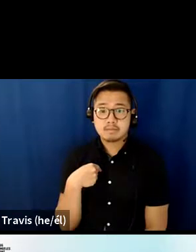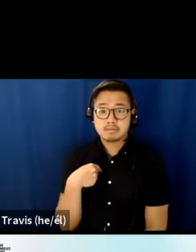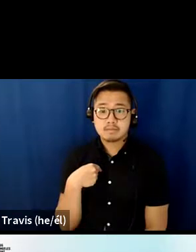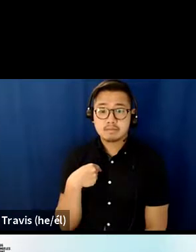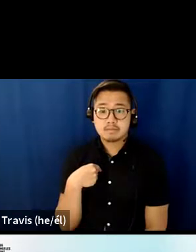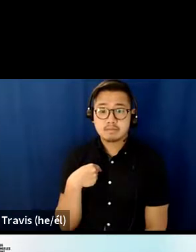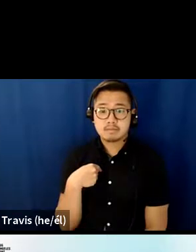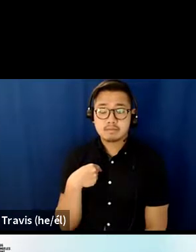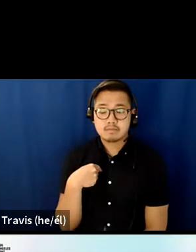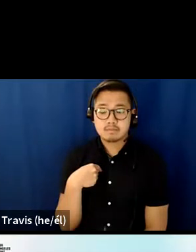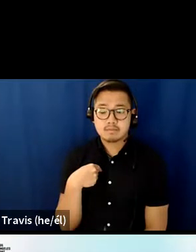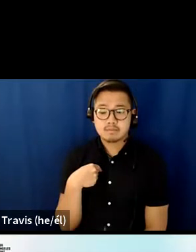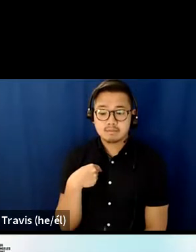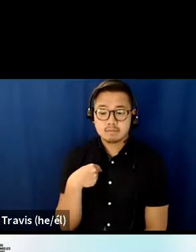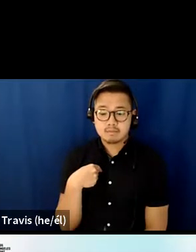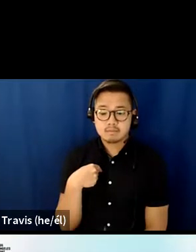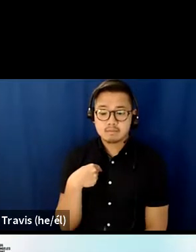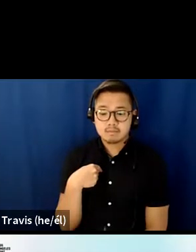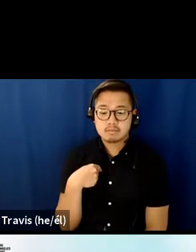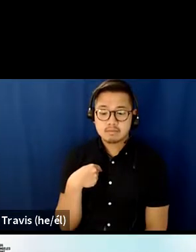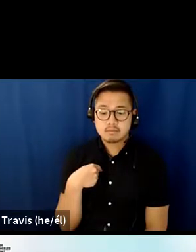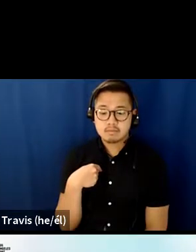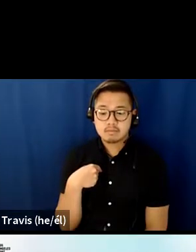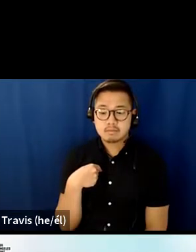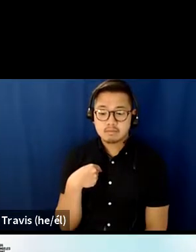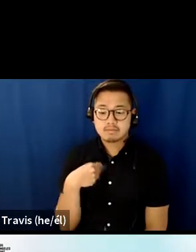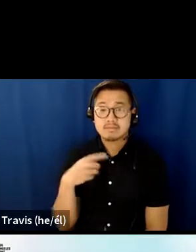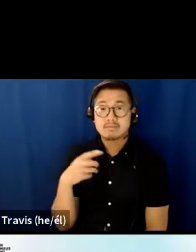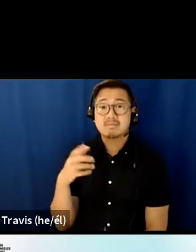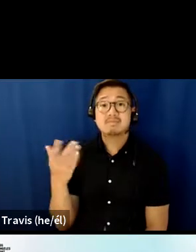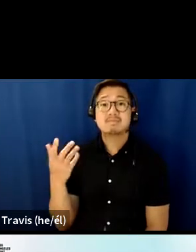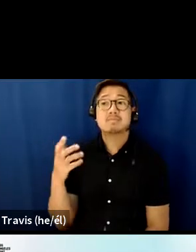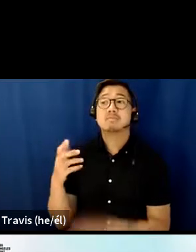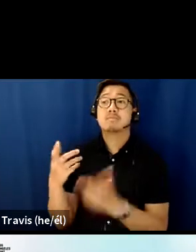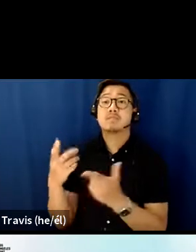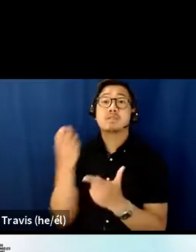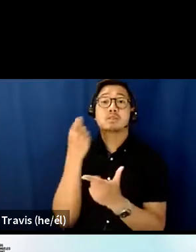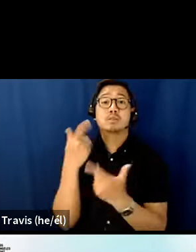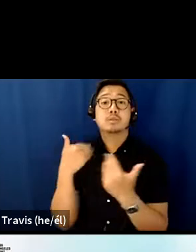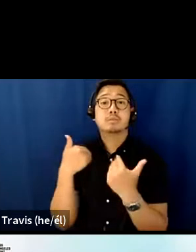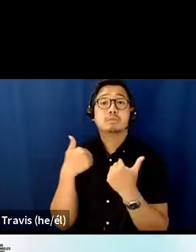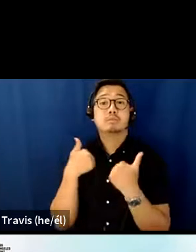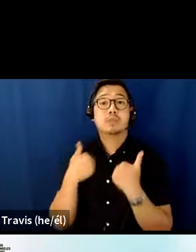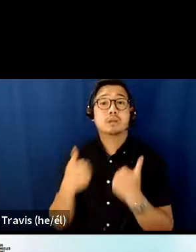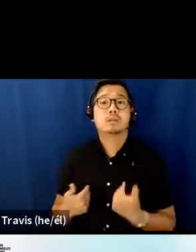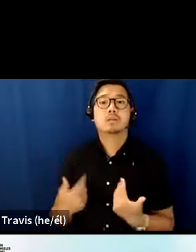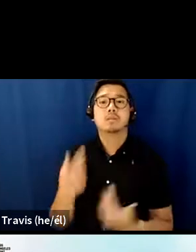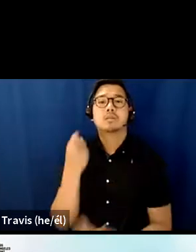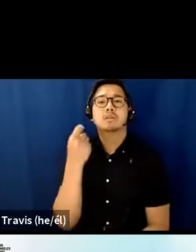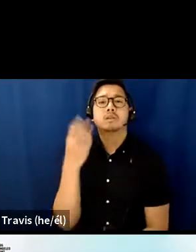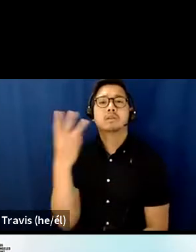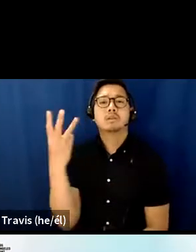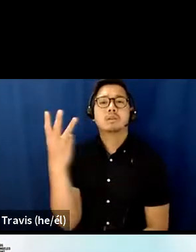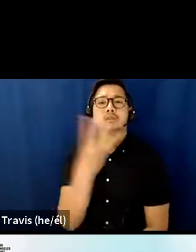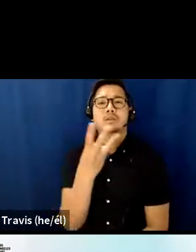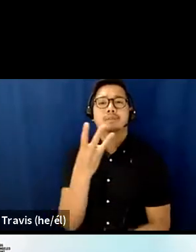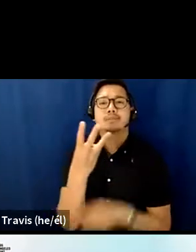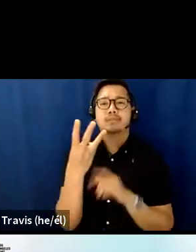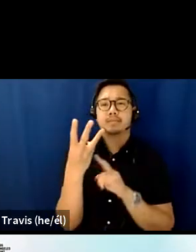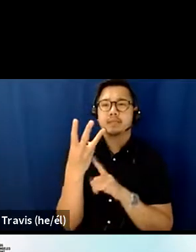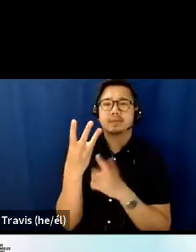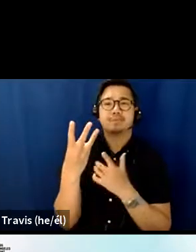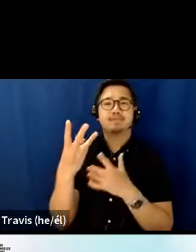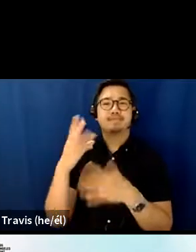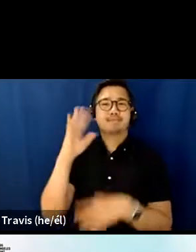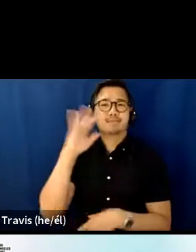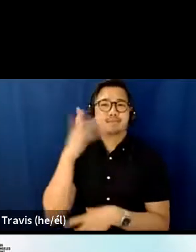the viewpoint of that body, the vessels, the viewpoint, the Western viewpoint of the Black AFAB body